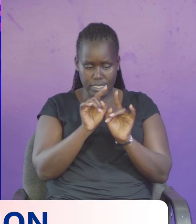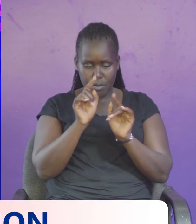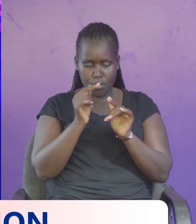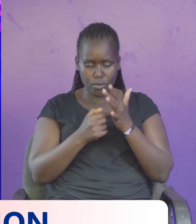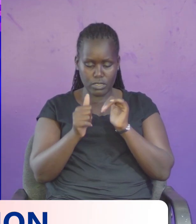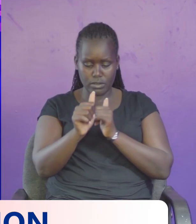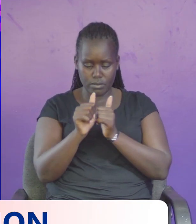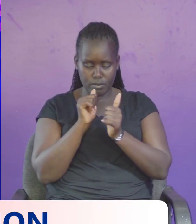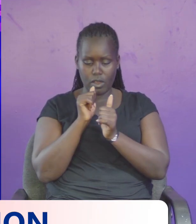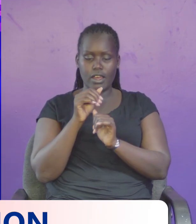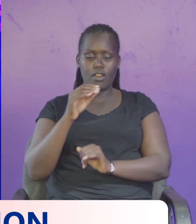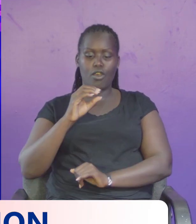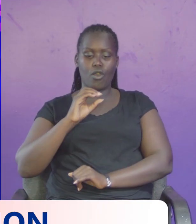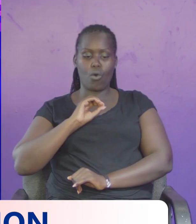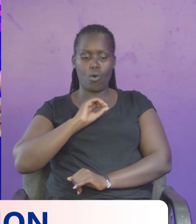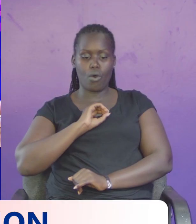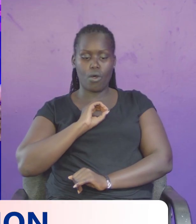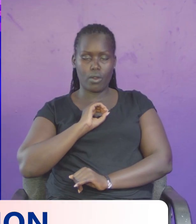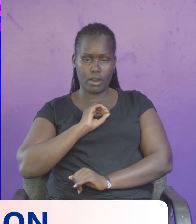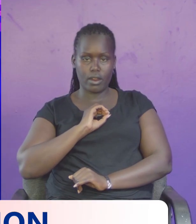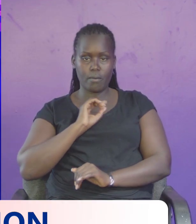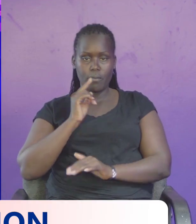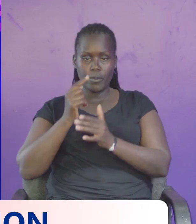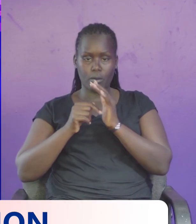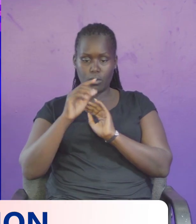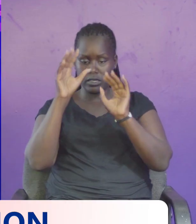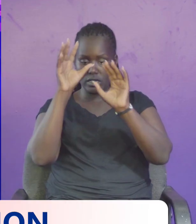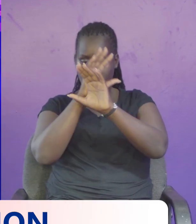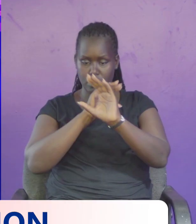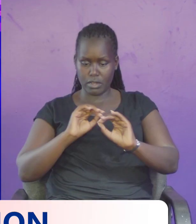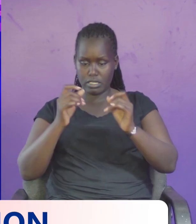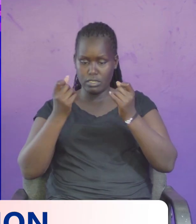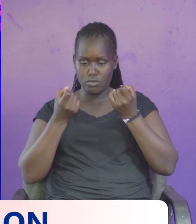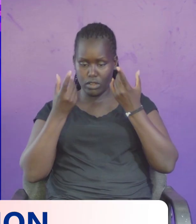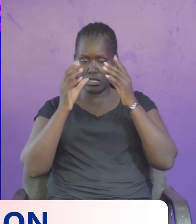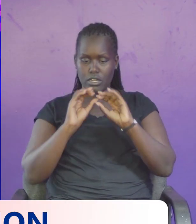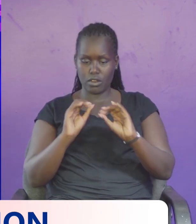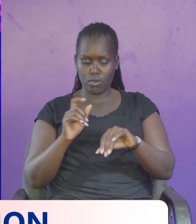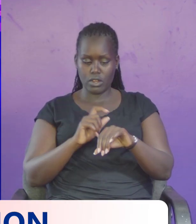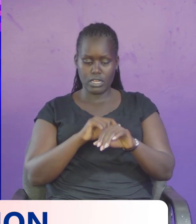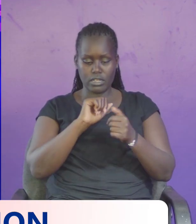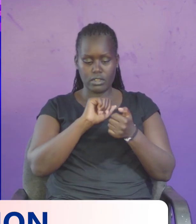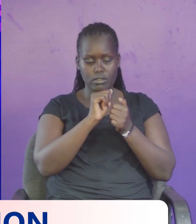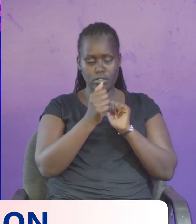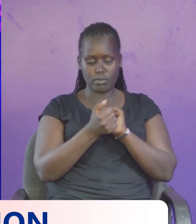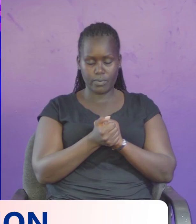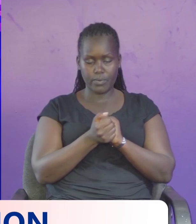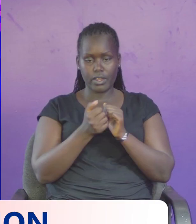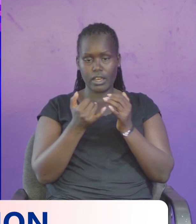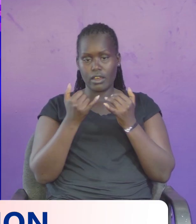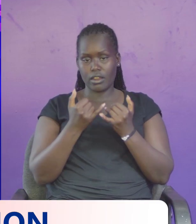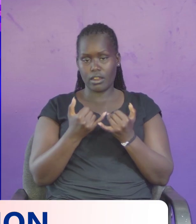on their own. Right. What Sulu did not understand is that times have changed. And